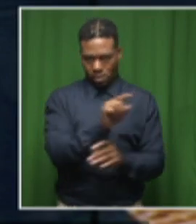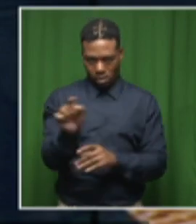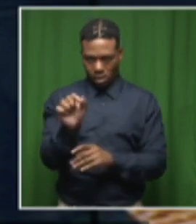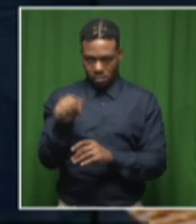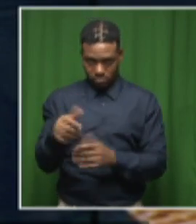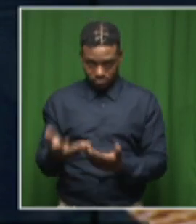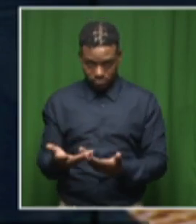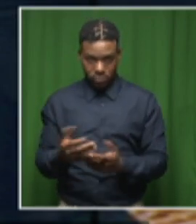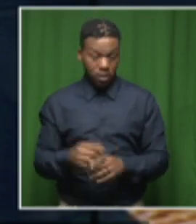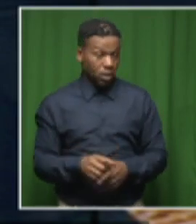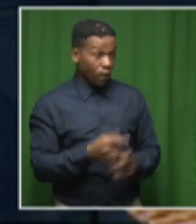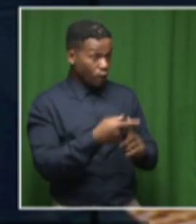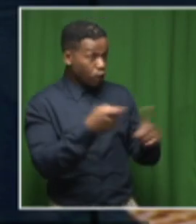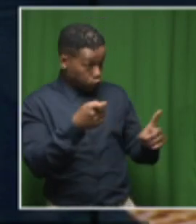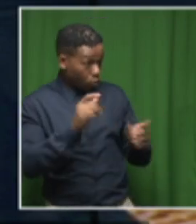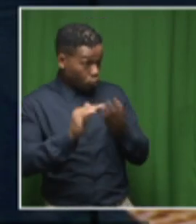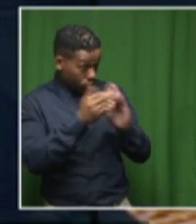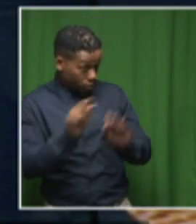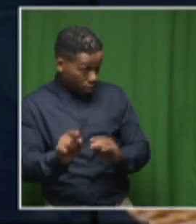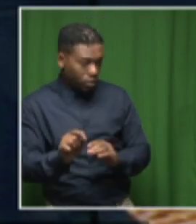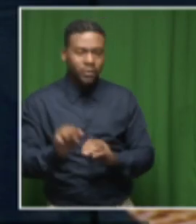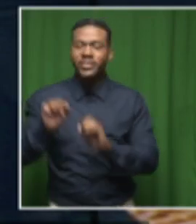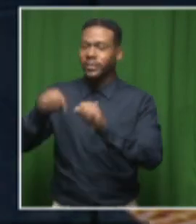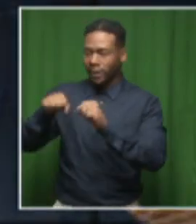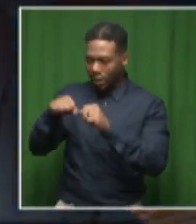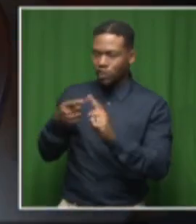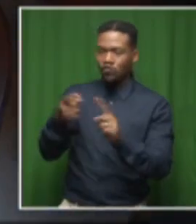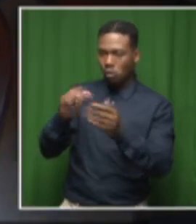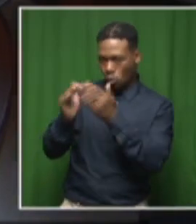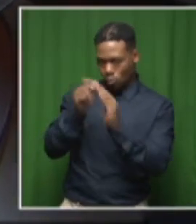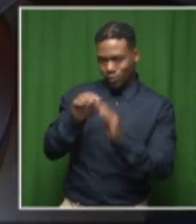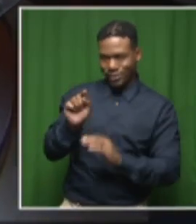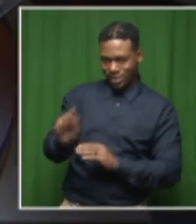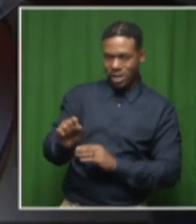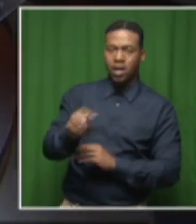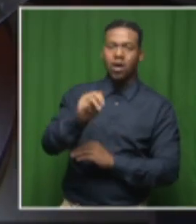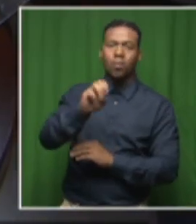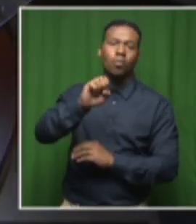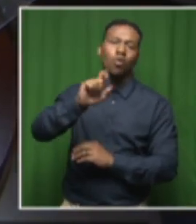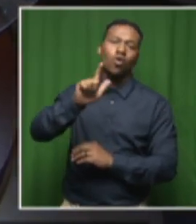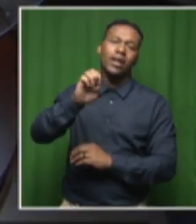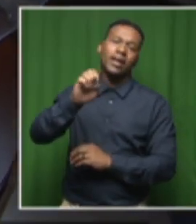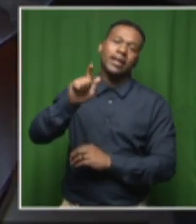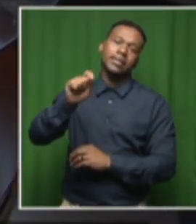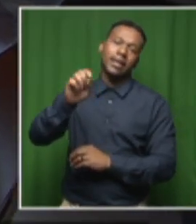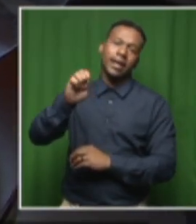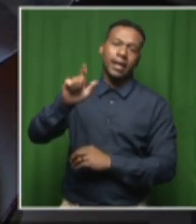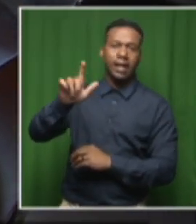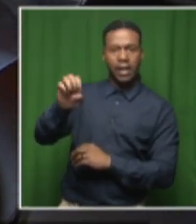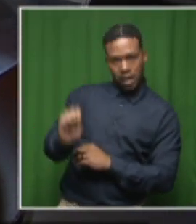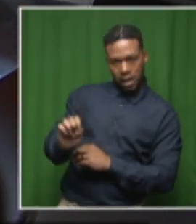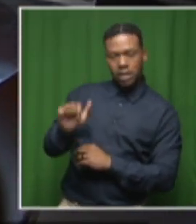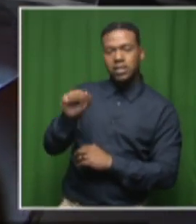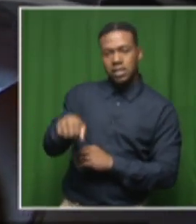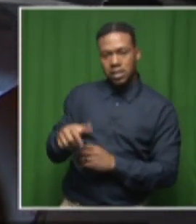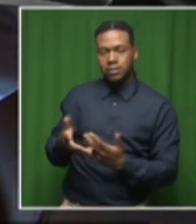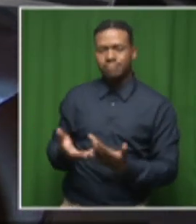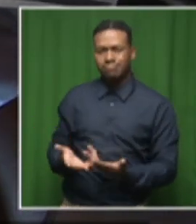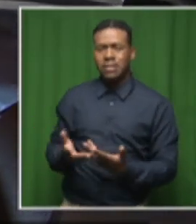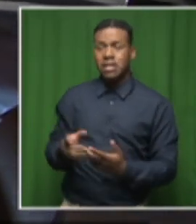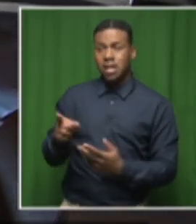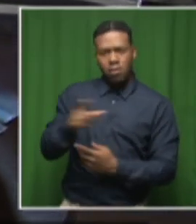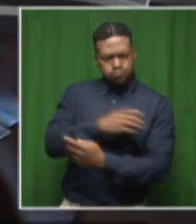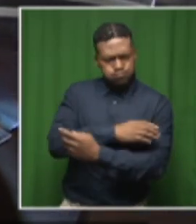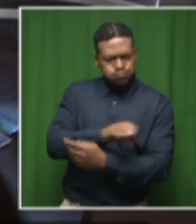that come from the farm, Moletele community. Okay. So the workers are from the Moletele community, and then the beneficiaries are the Moletele community, which is quite powerful,